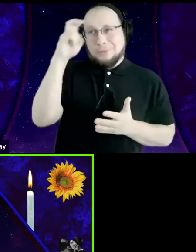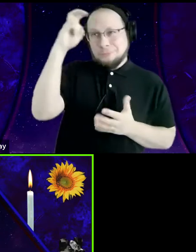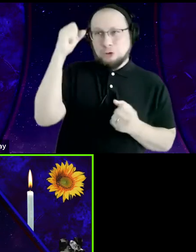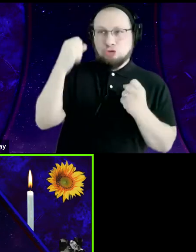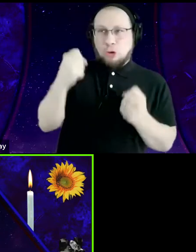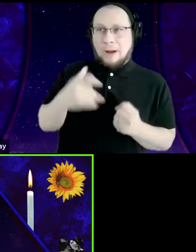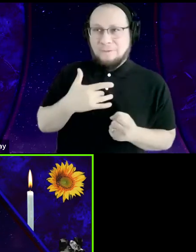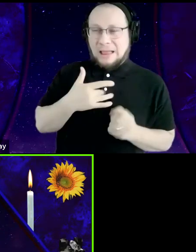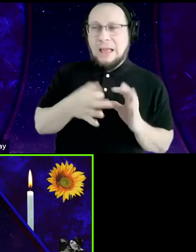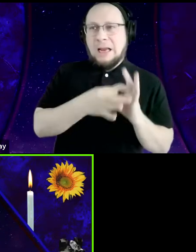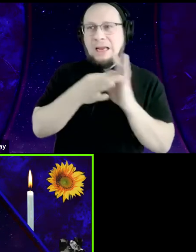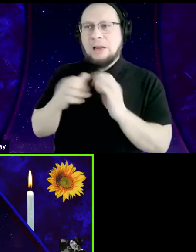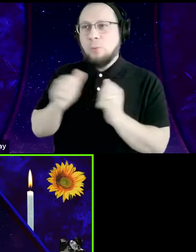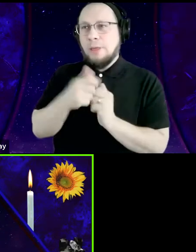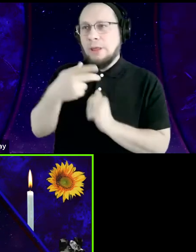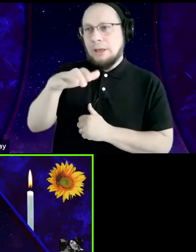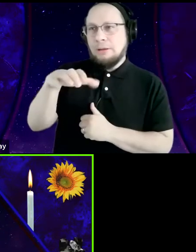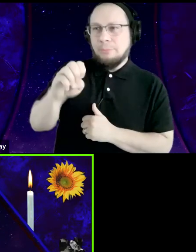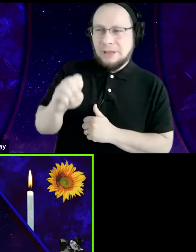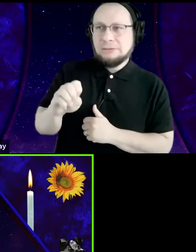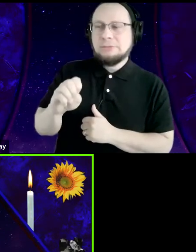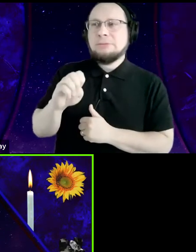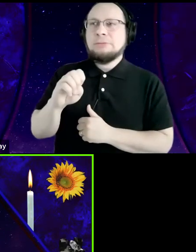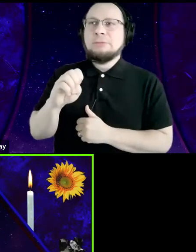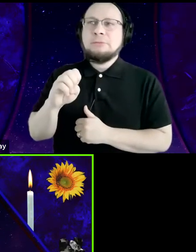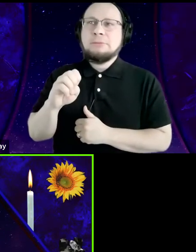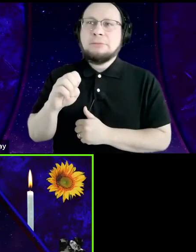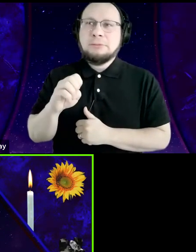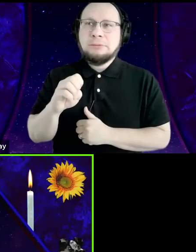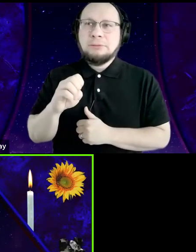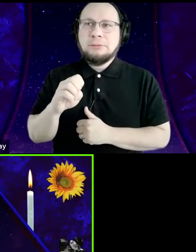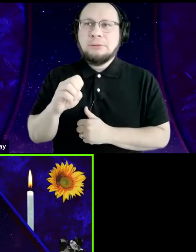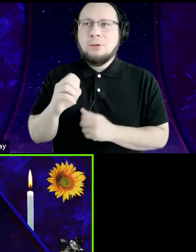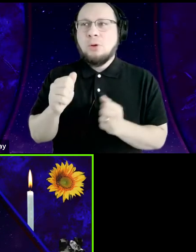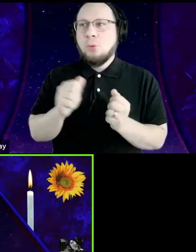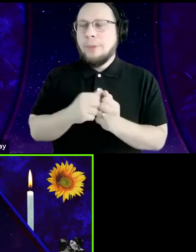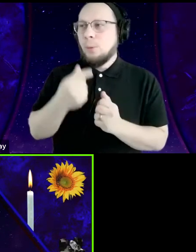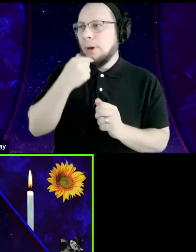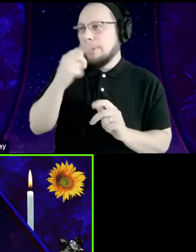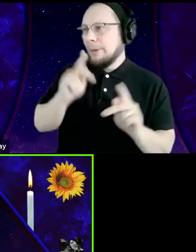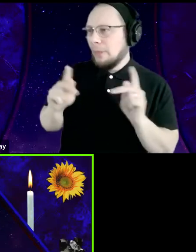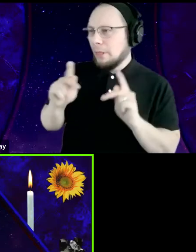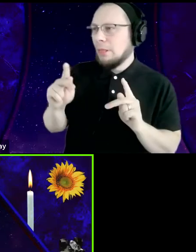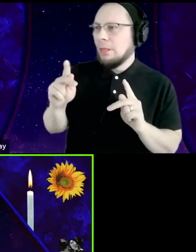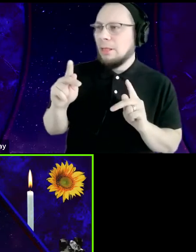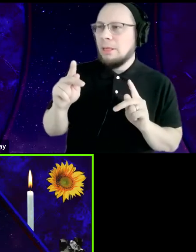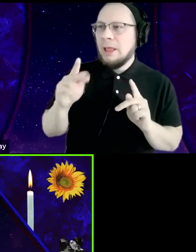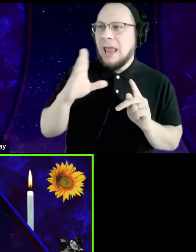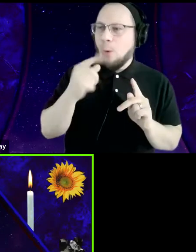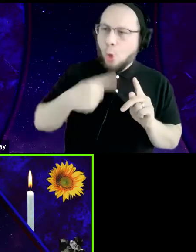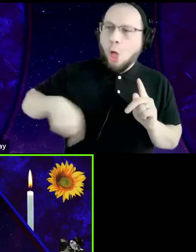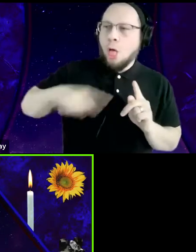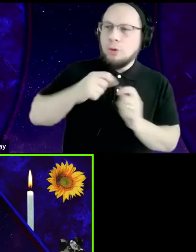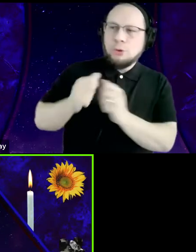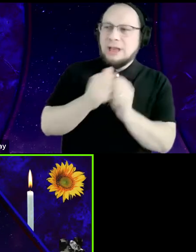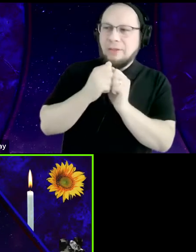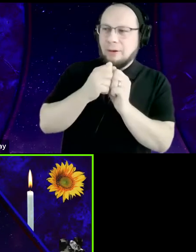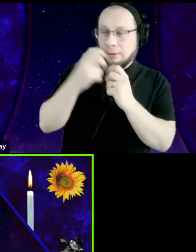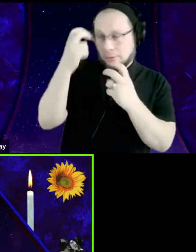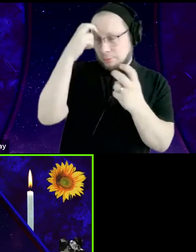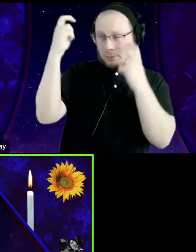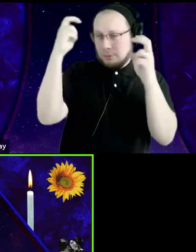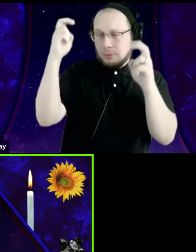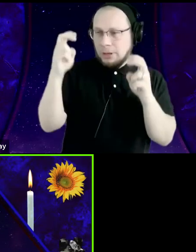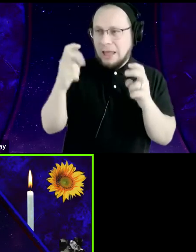abundance of peace with a bunch of queer people in delirium, like delirious state,